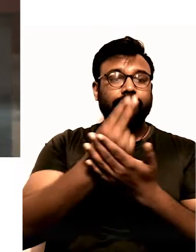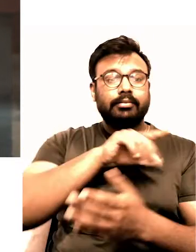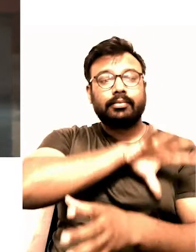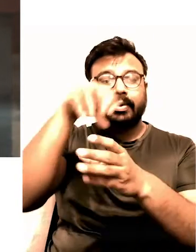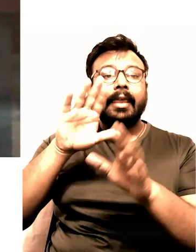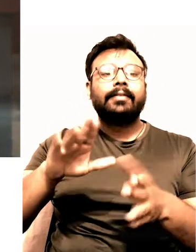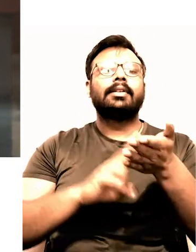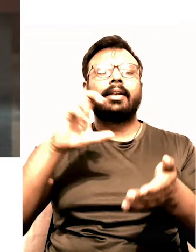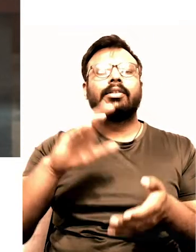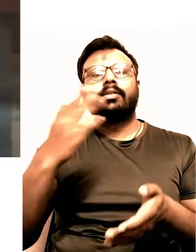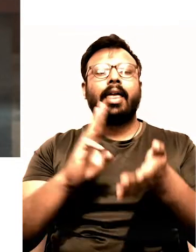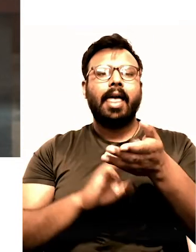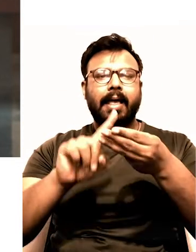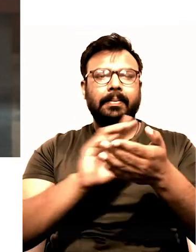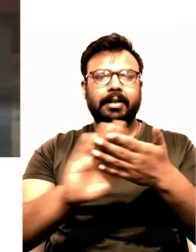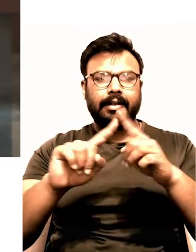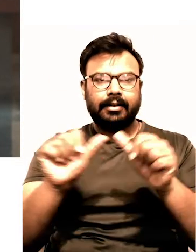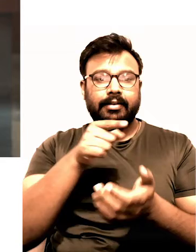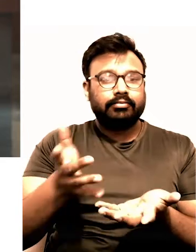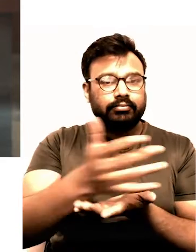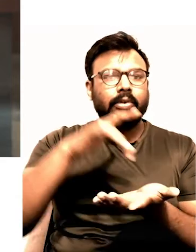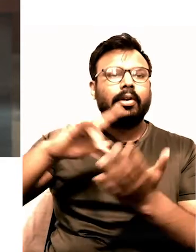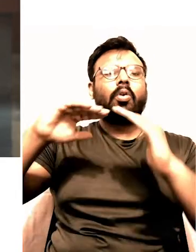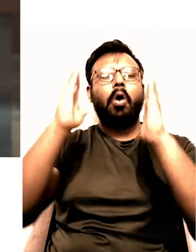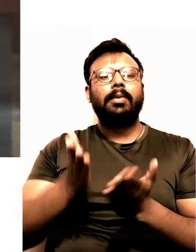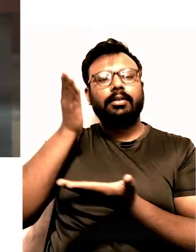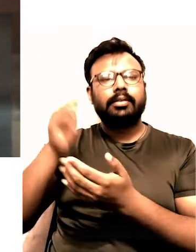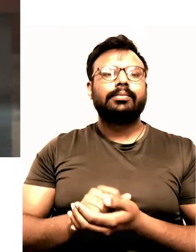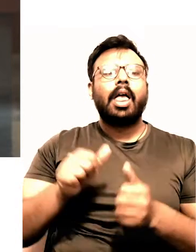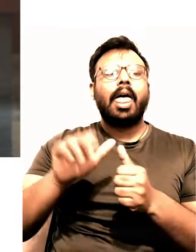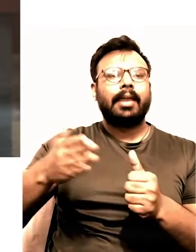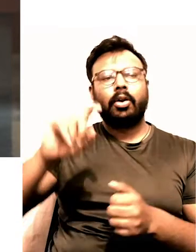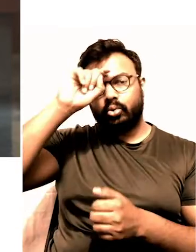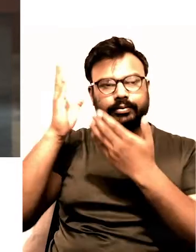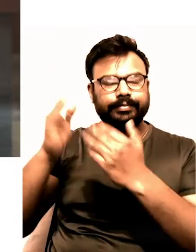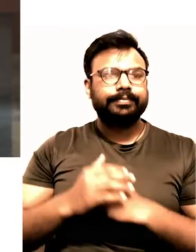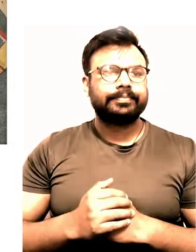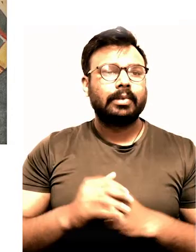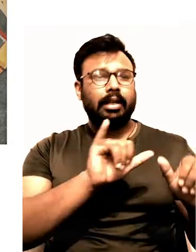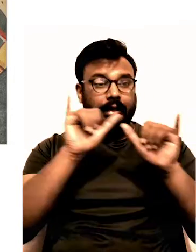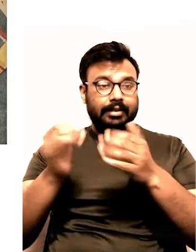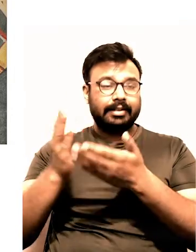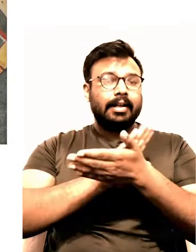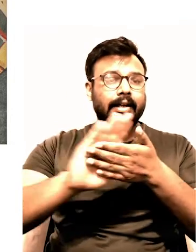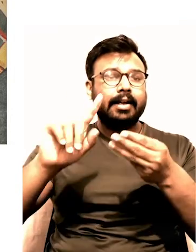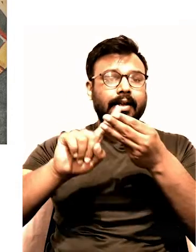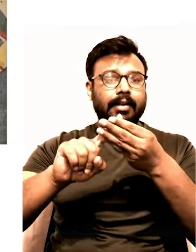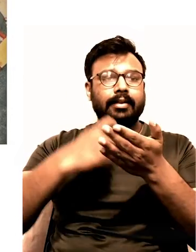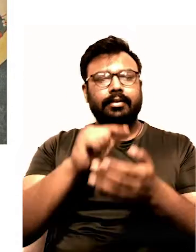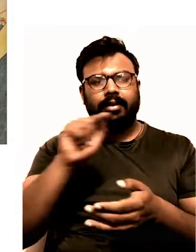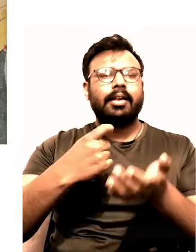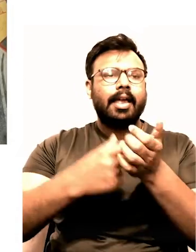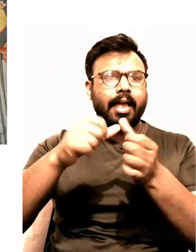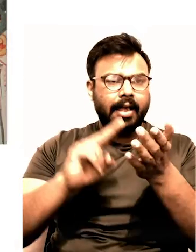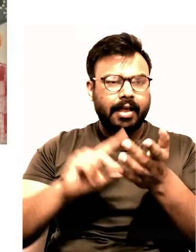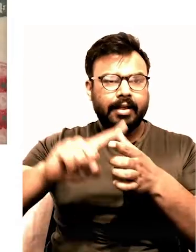Chaura Panchashika also tells the story of two lovers who face familial resistance. The story goes that the court